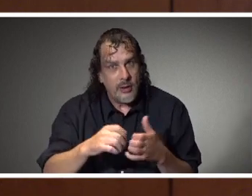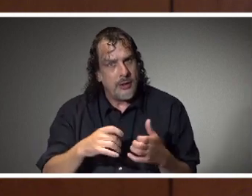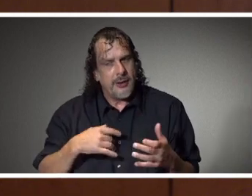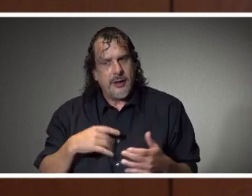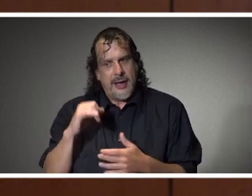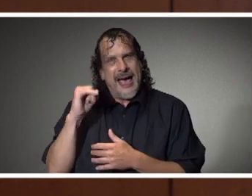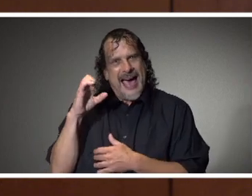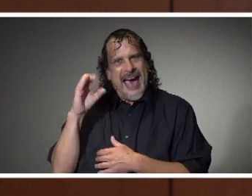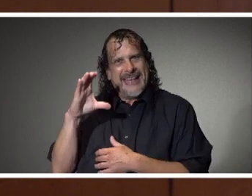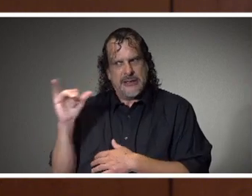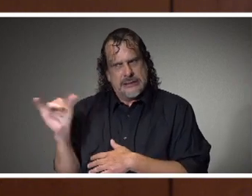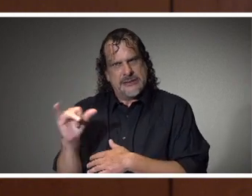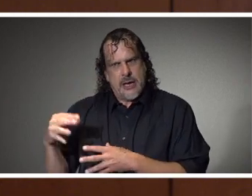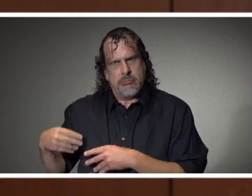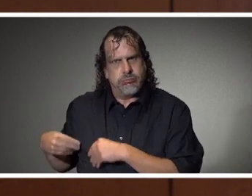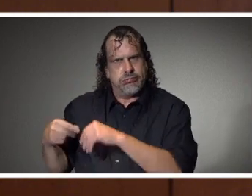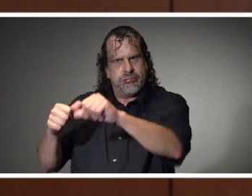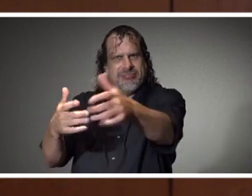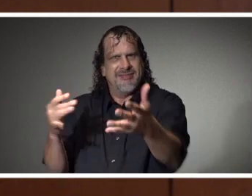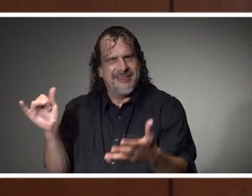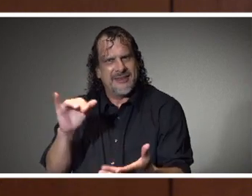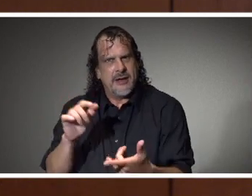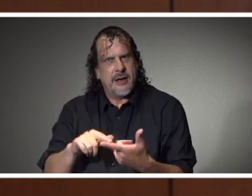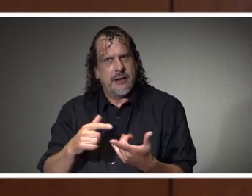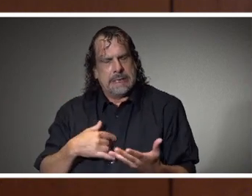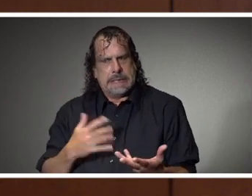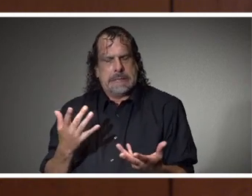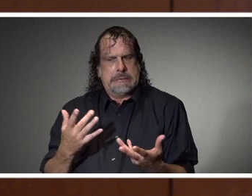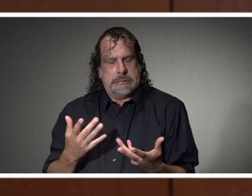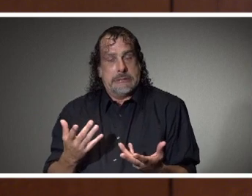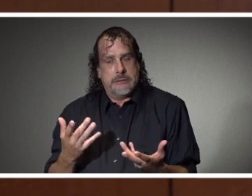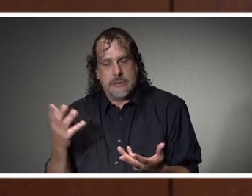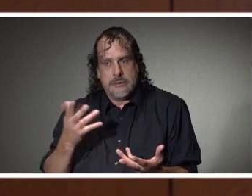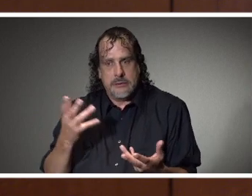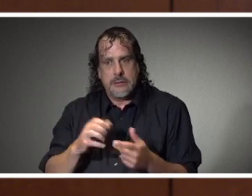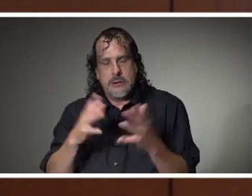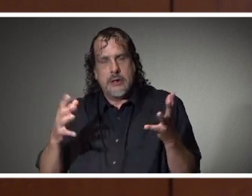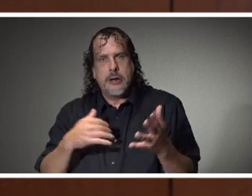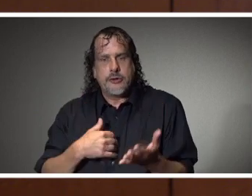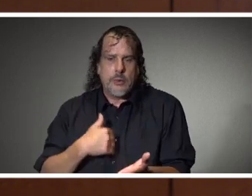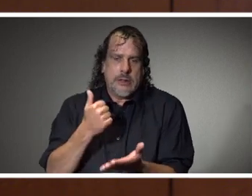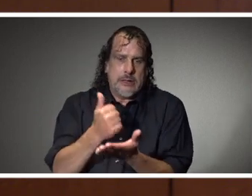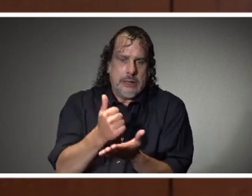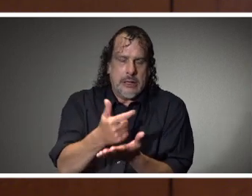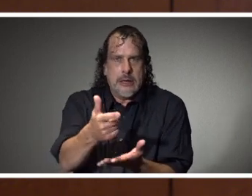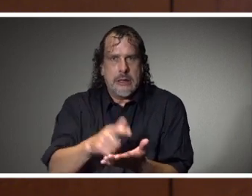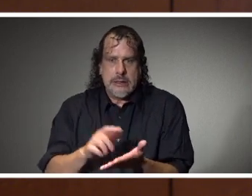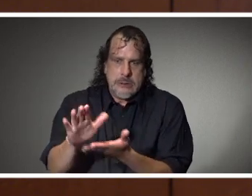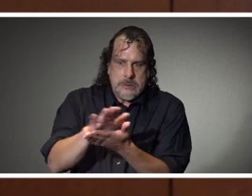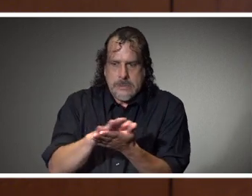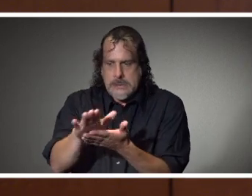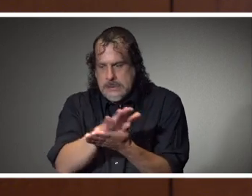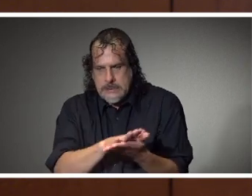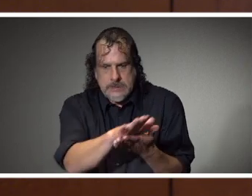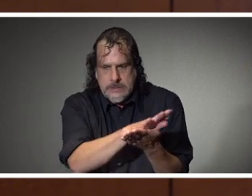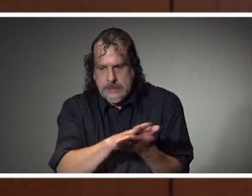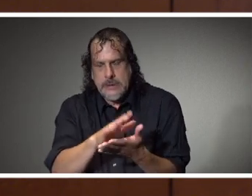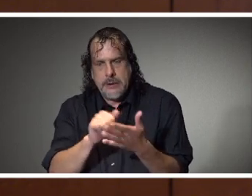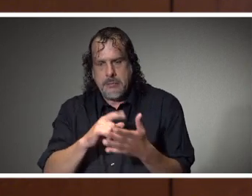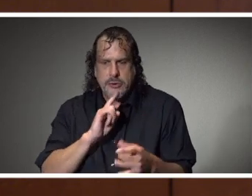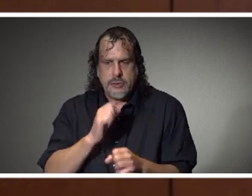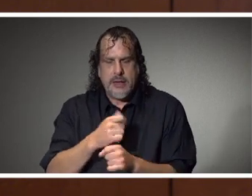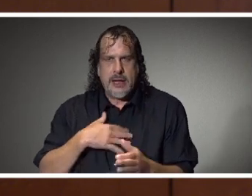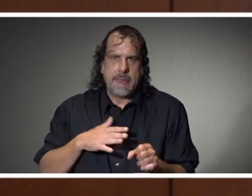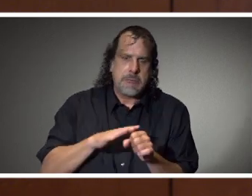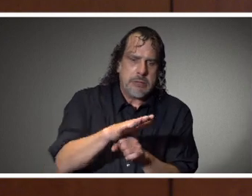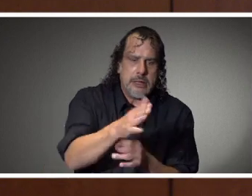That is a health problem for us. So we're definitely supporting them in getting their acquisition of